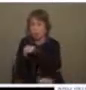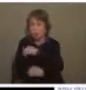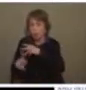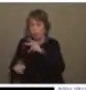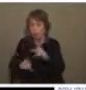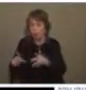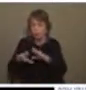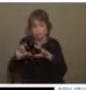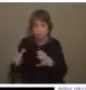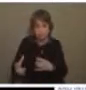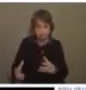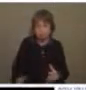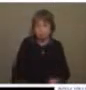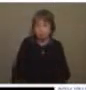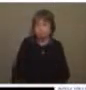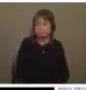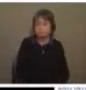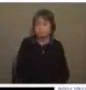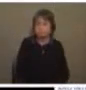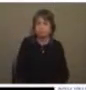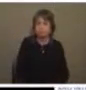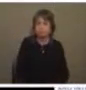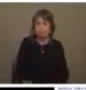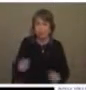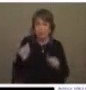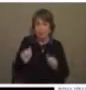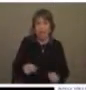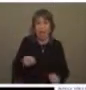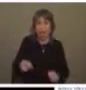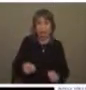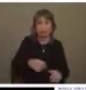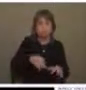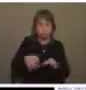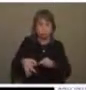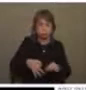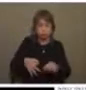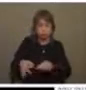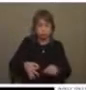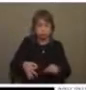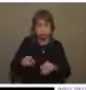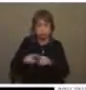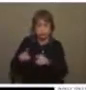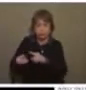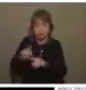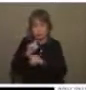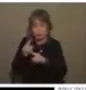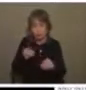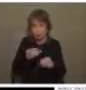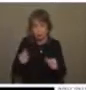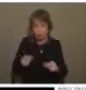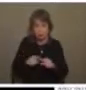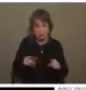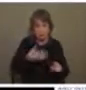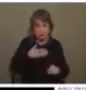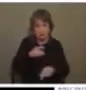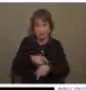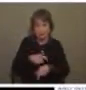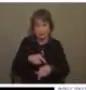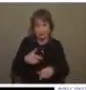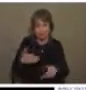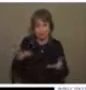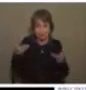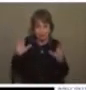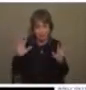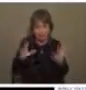fiscal, demographic, and political crisis. And I could spend the next 20 minutes giving you some solutions, but I know my time is up. Maybe I'll entertain them